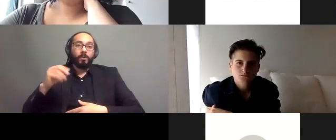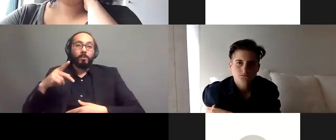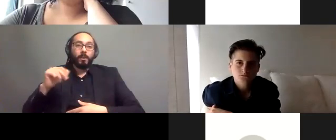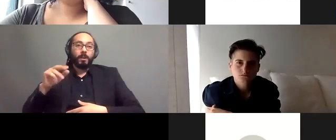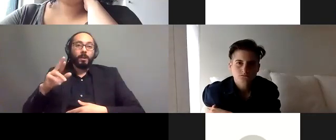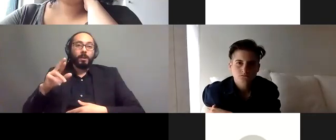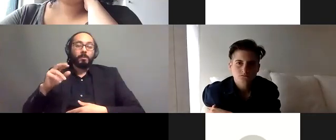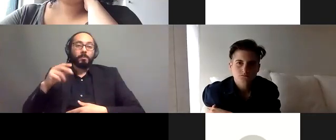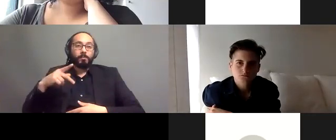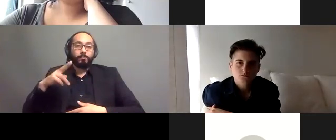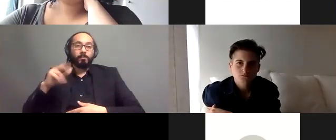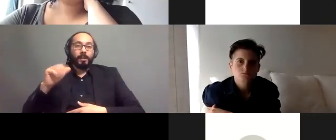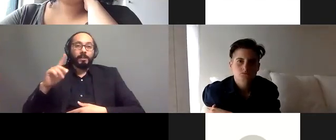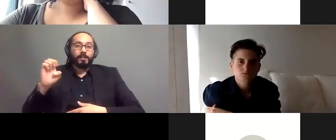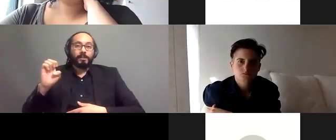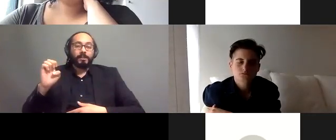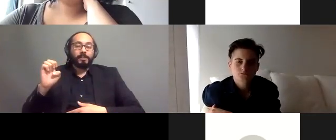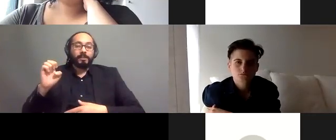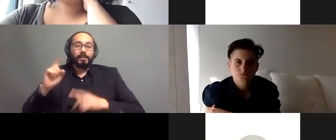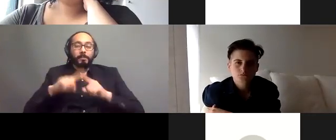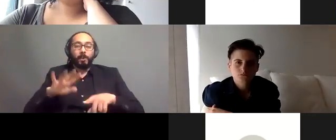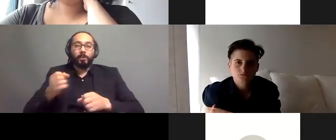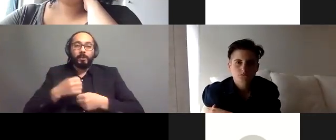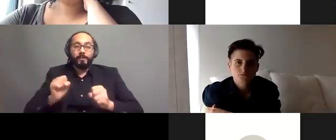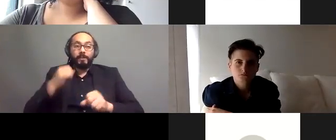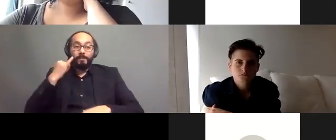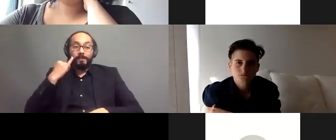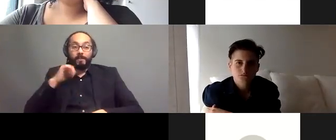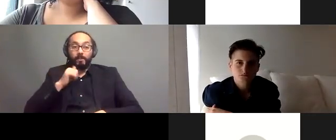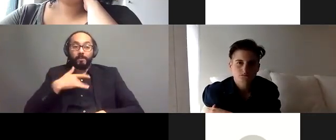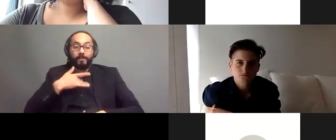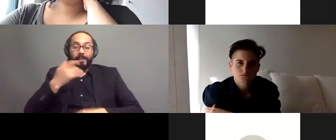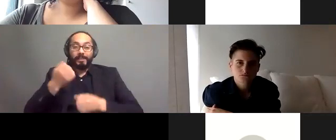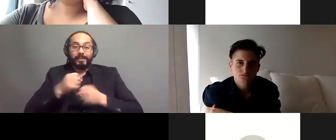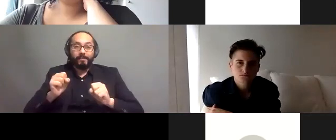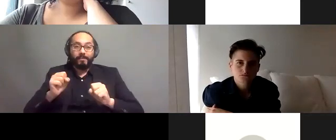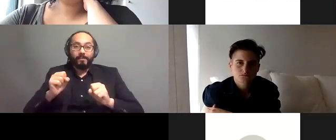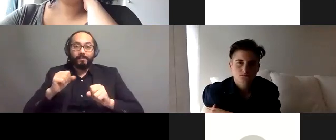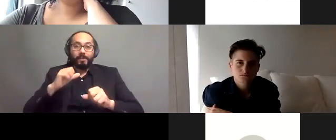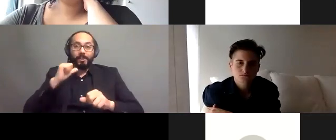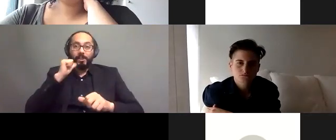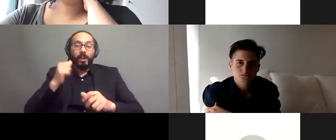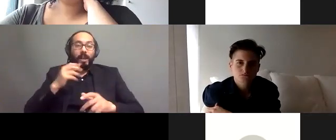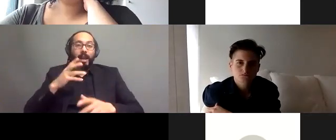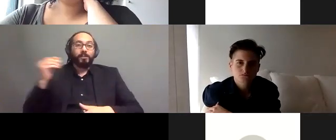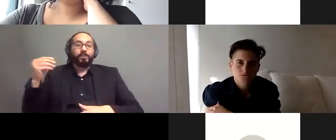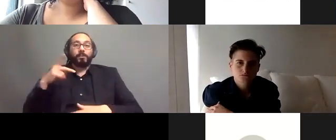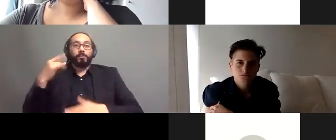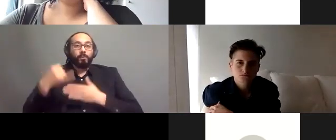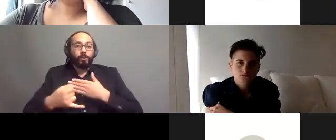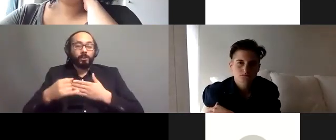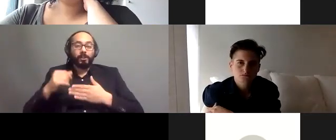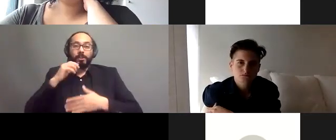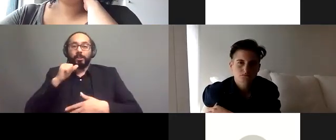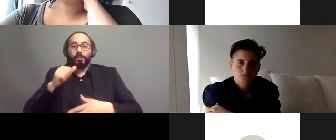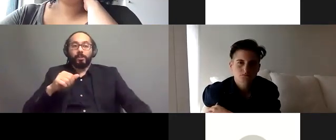it's whatever you're safe with. Like, if you don't feel safe, you're not out of the project, you're not. Right. Penalized, you're not going to lose your